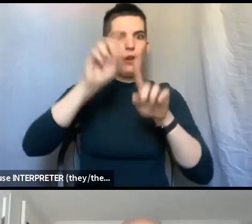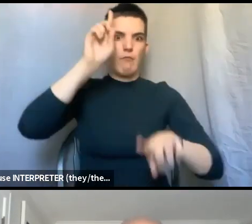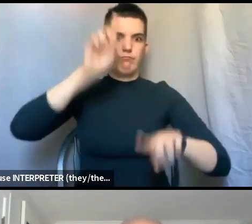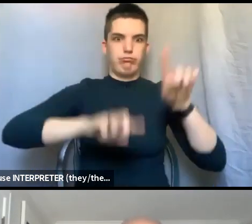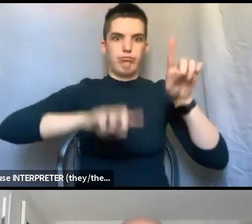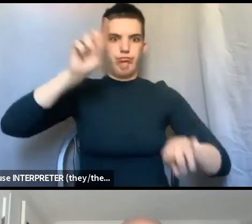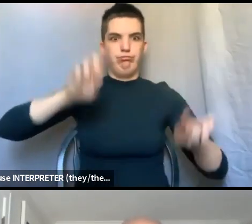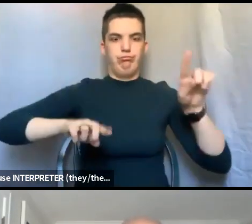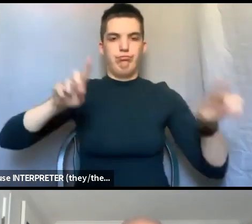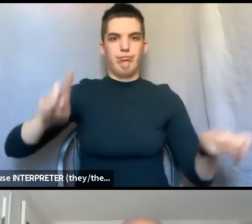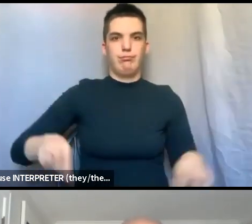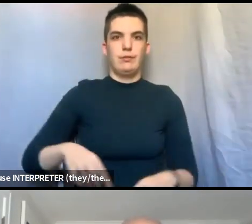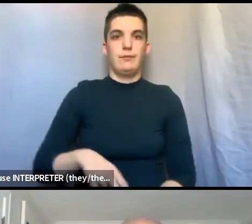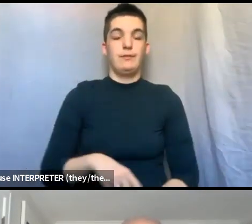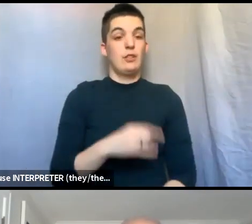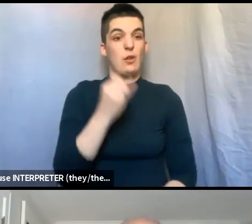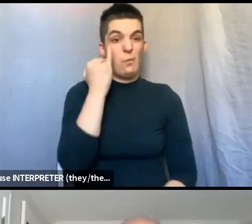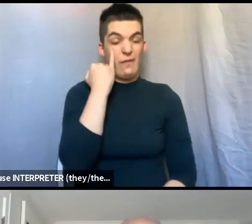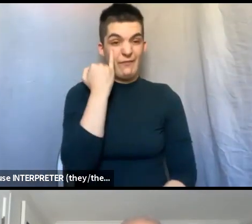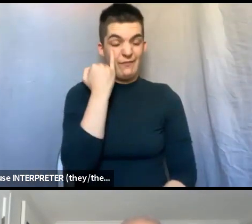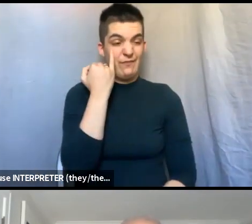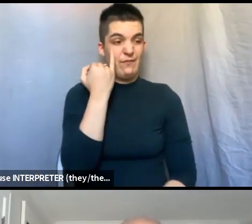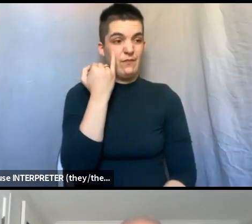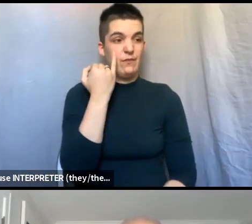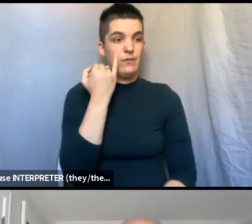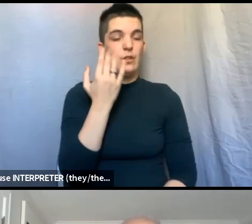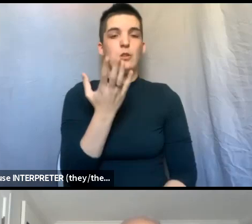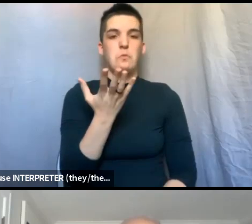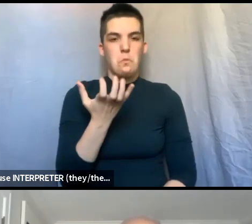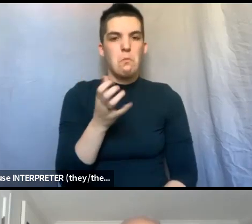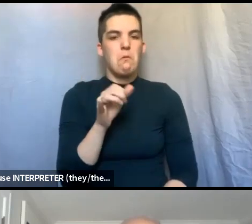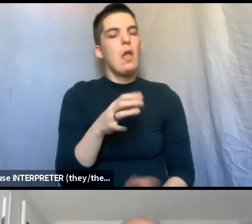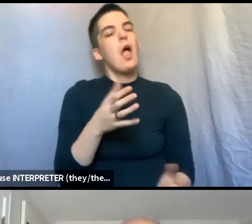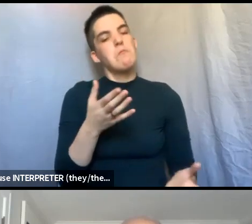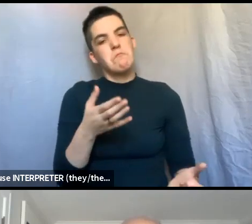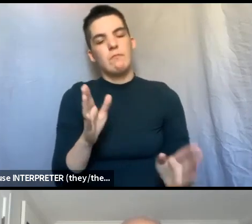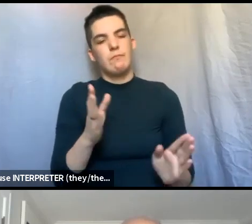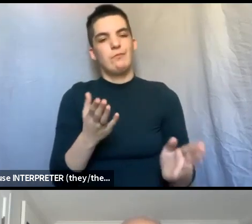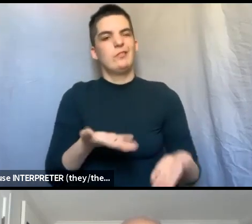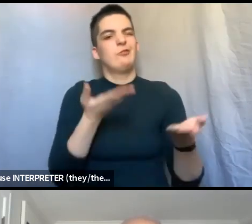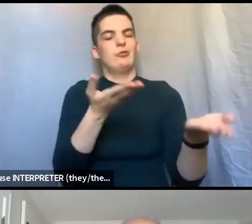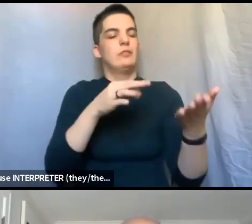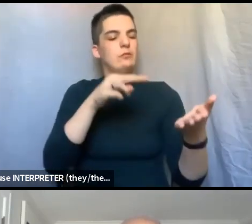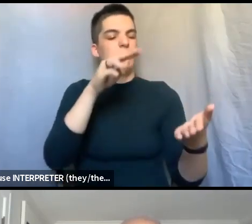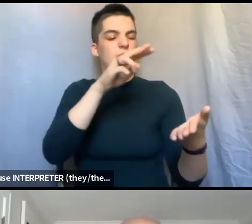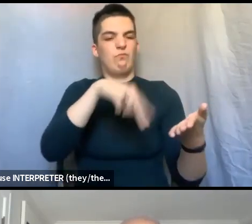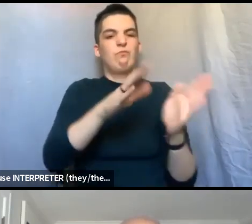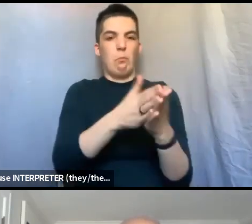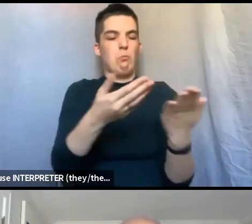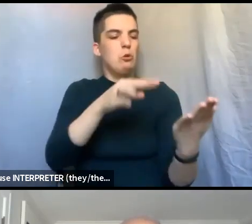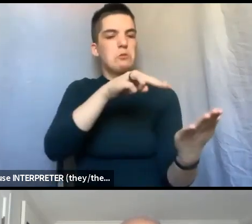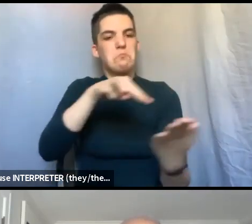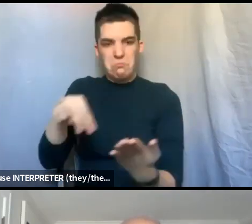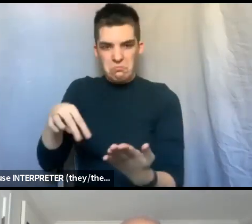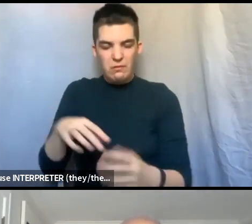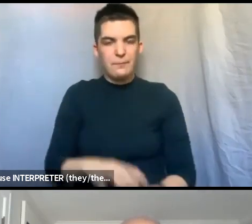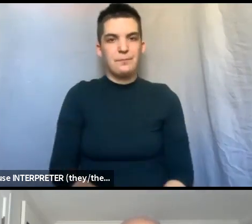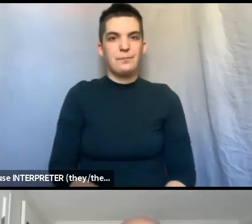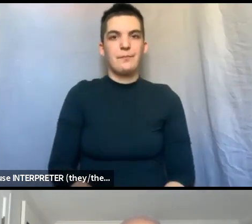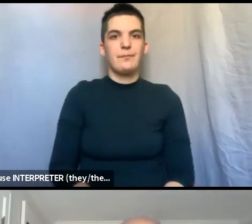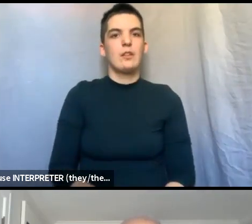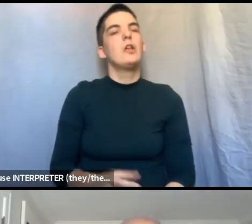looking how to do that, go there as well. What am I doing is really, it's